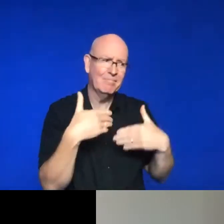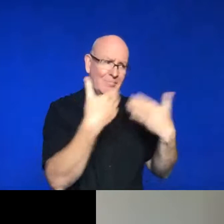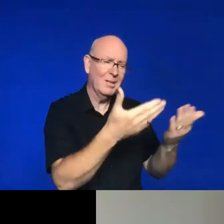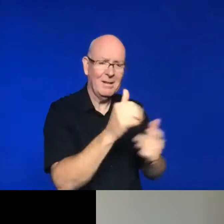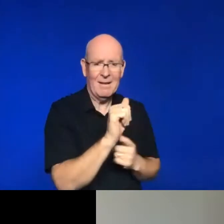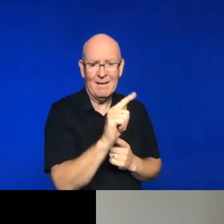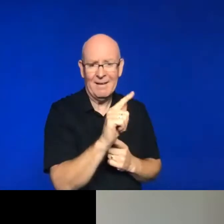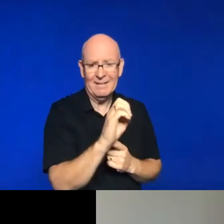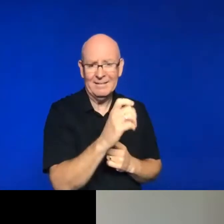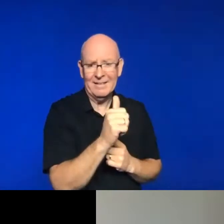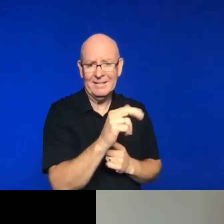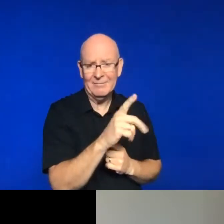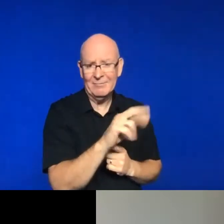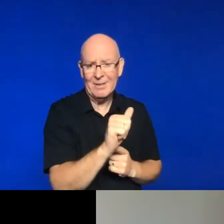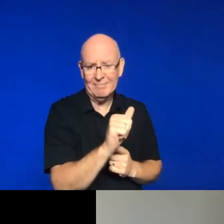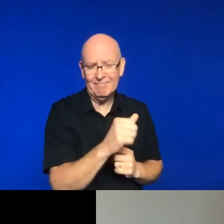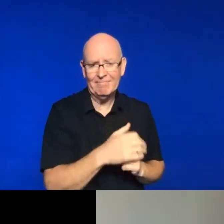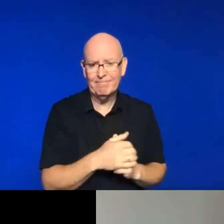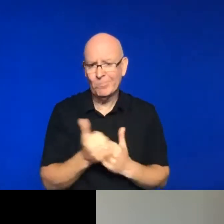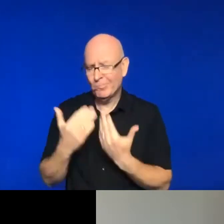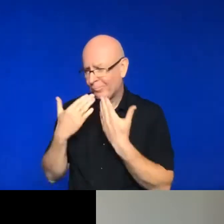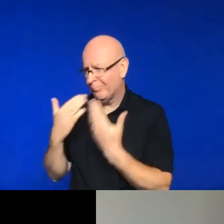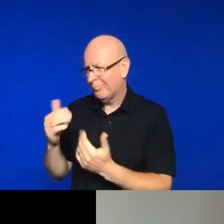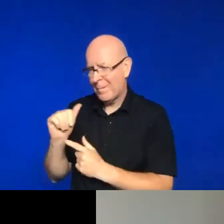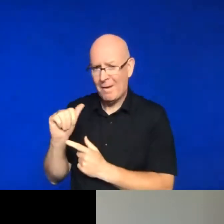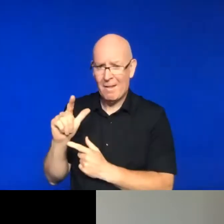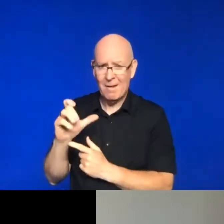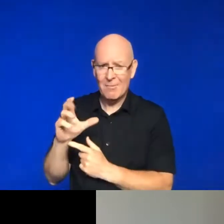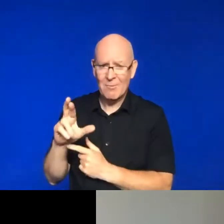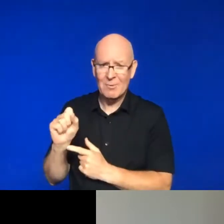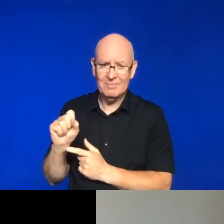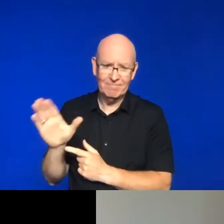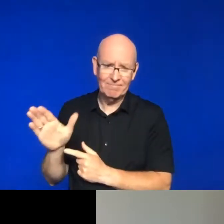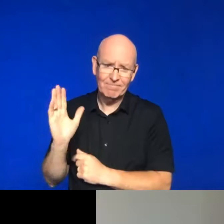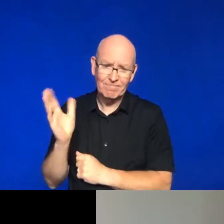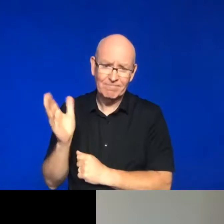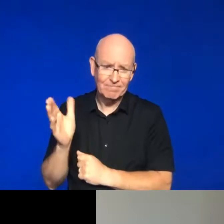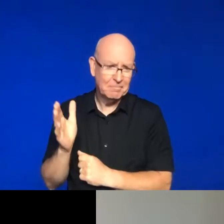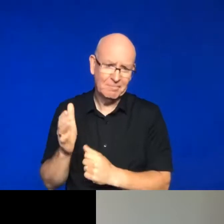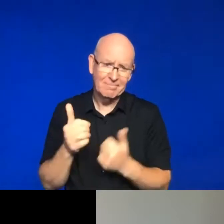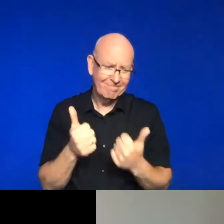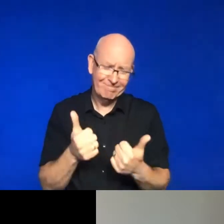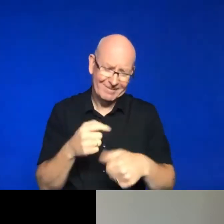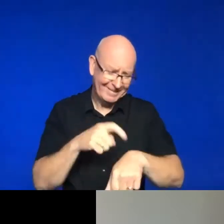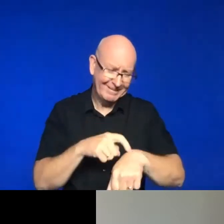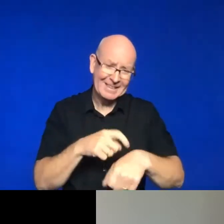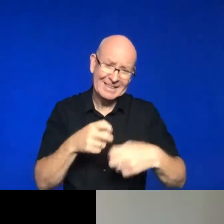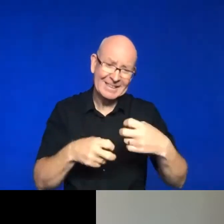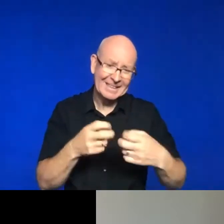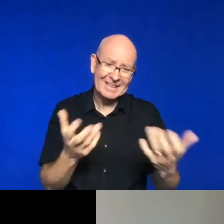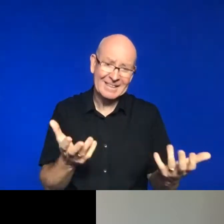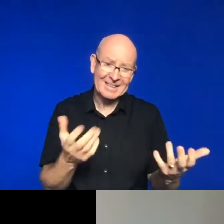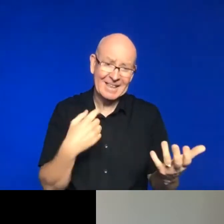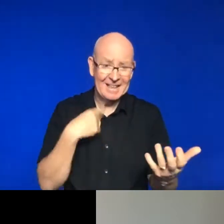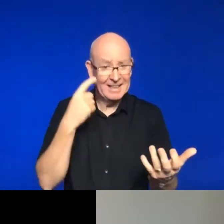is true, time is against us, but I think that the richness of your presentation pays back for